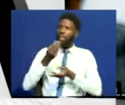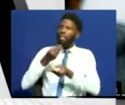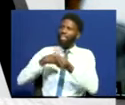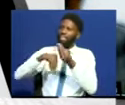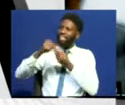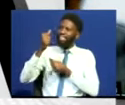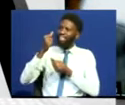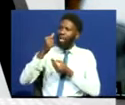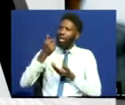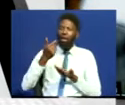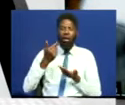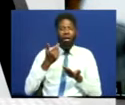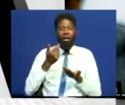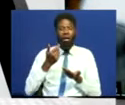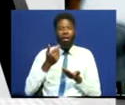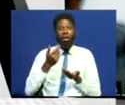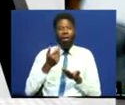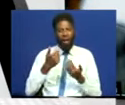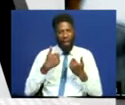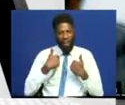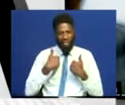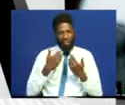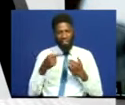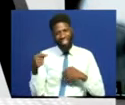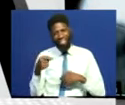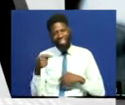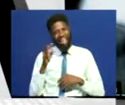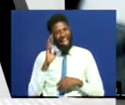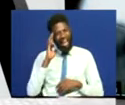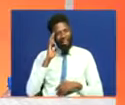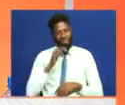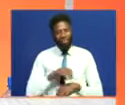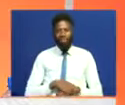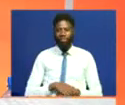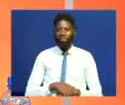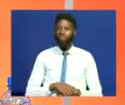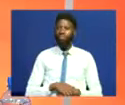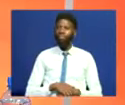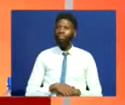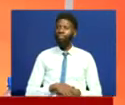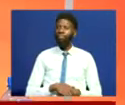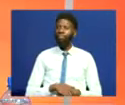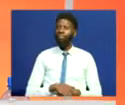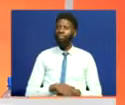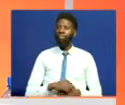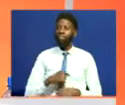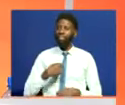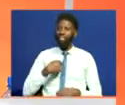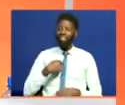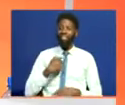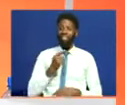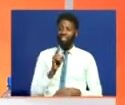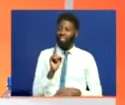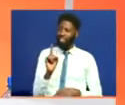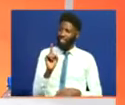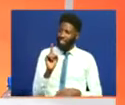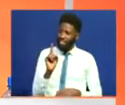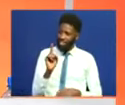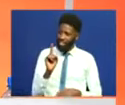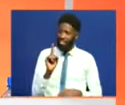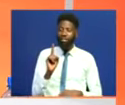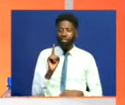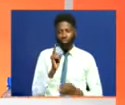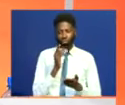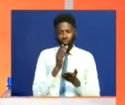when it comes to such incidences? Abdi, let me start by appreciating that what Dennis has